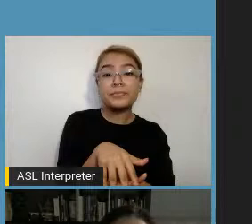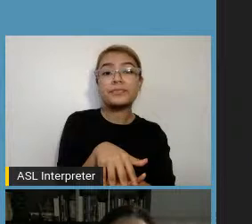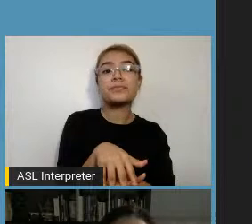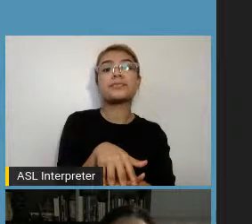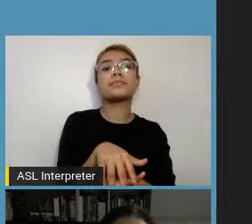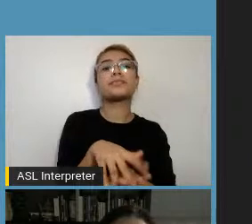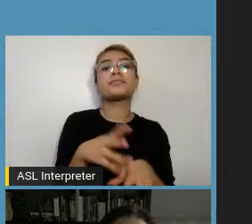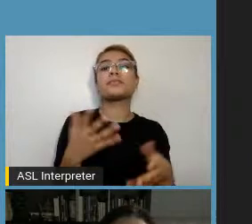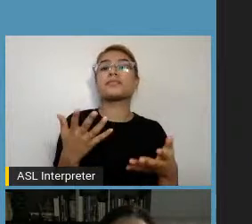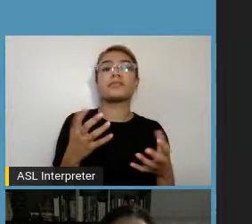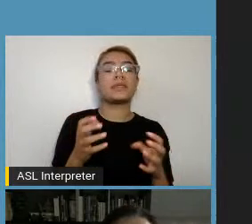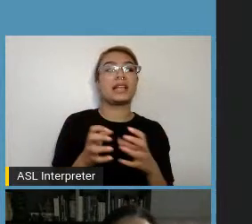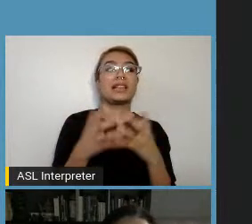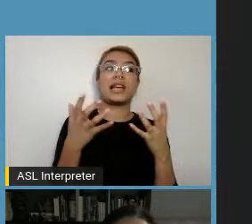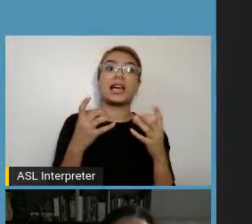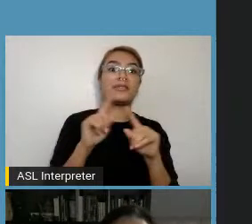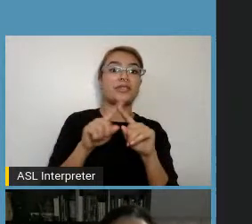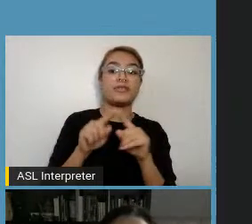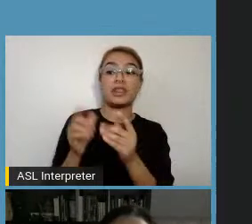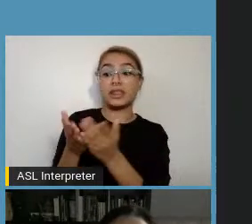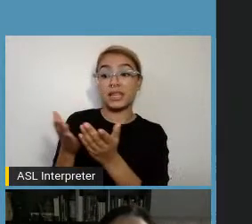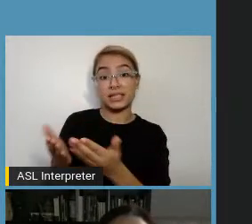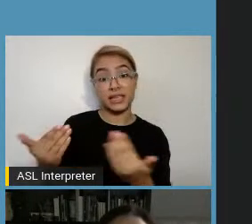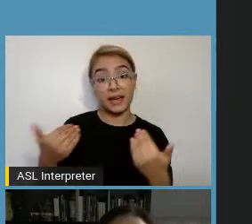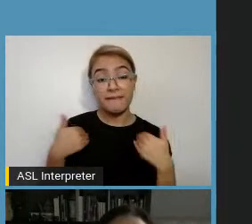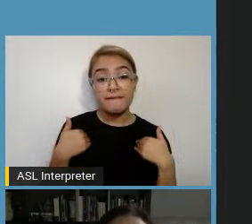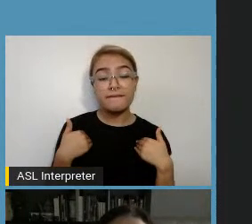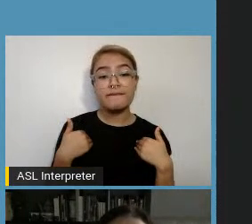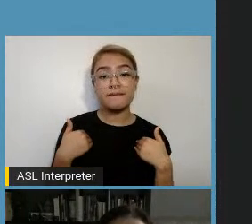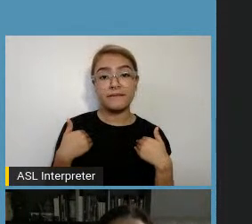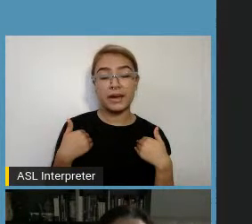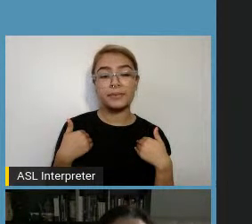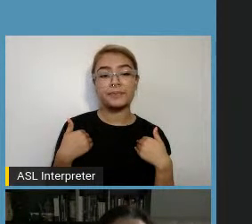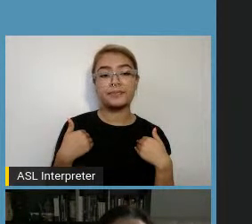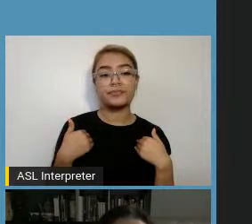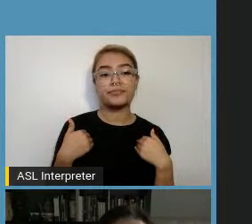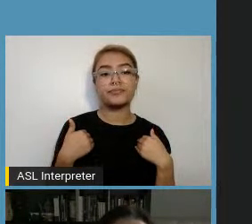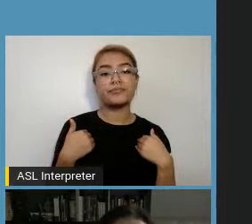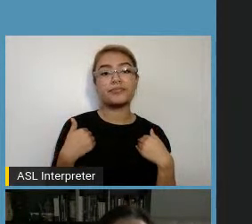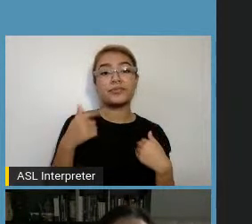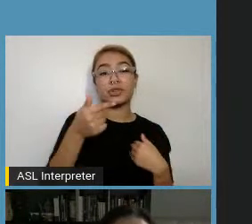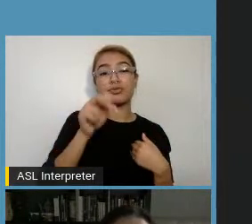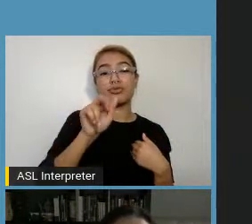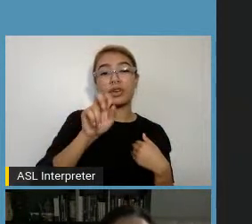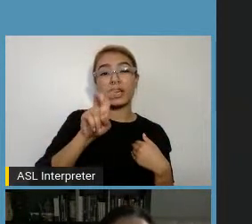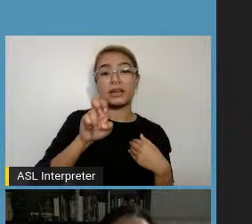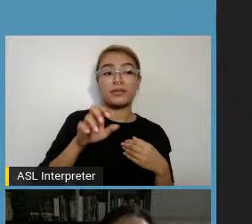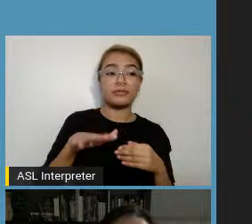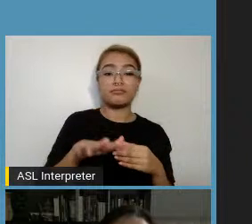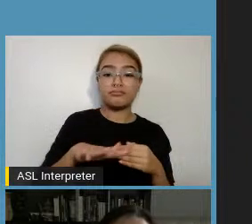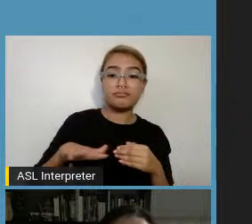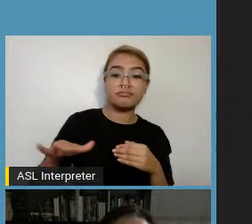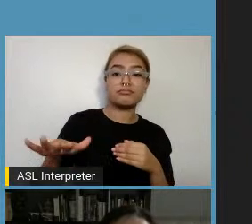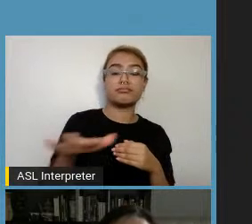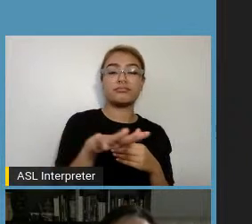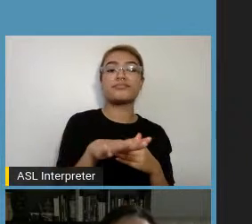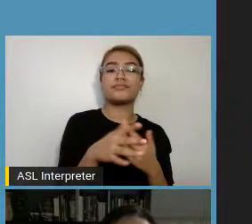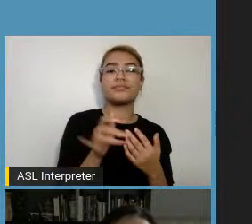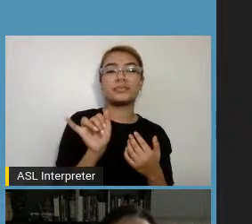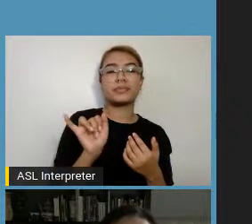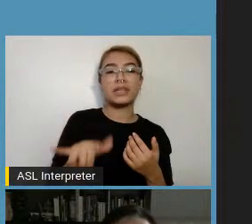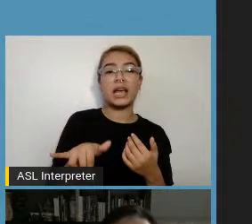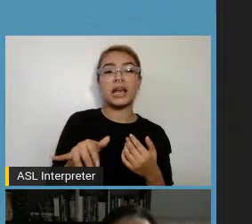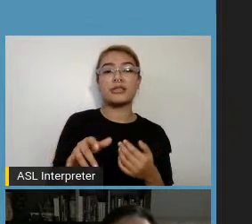Native American relics out here, and grave sites and things like that. And so our